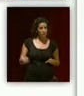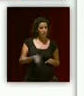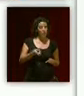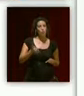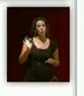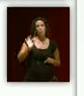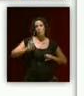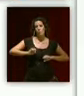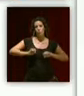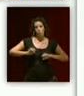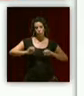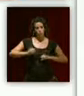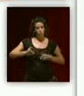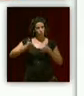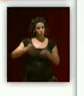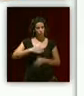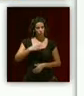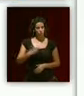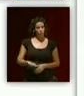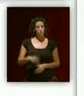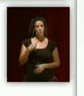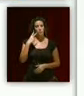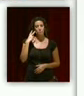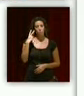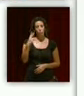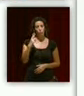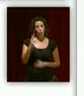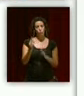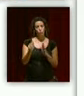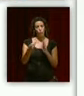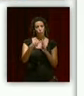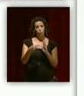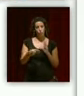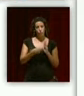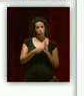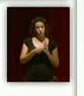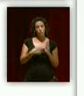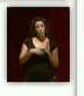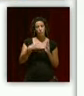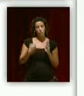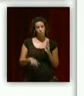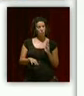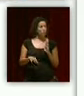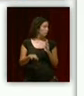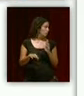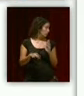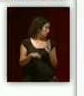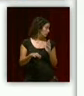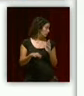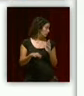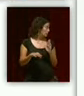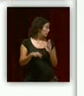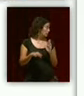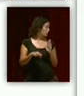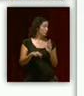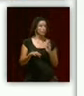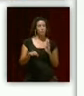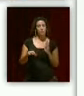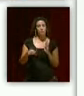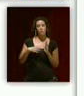of assisting people with dysfunctional diversities. It has two different